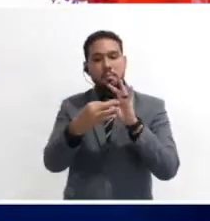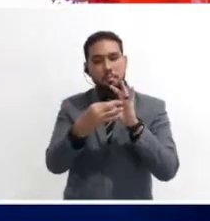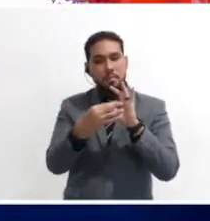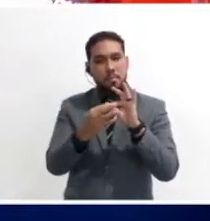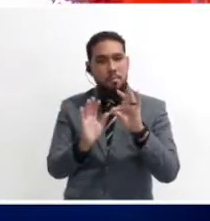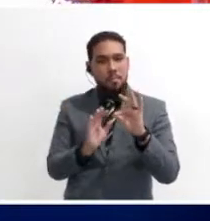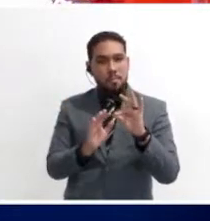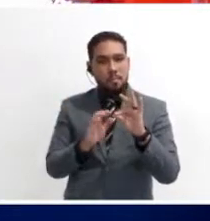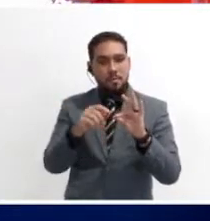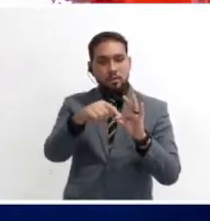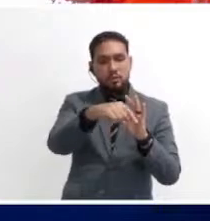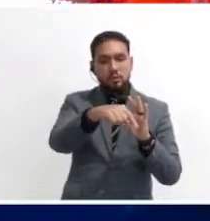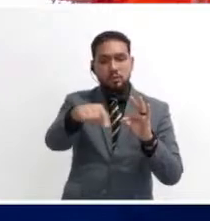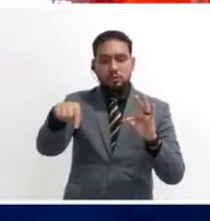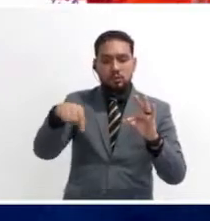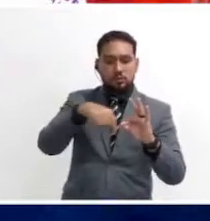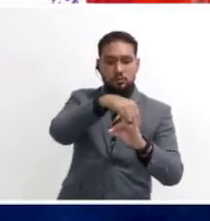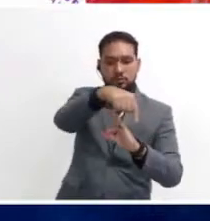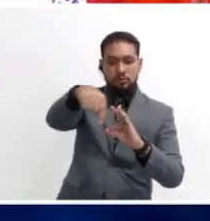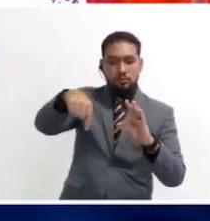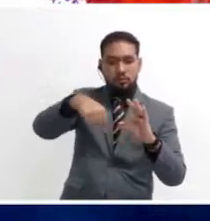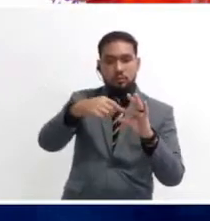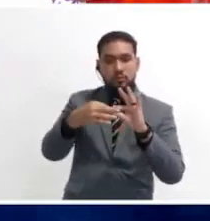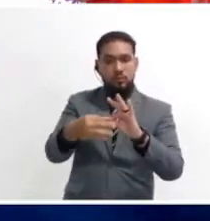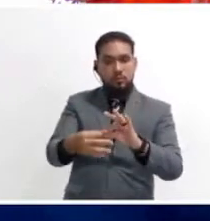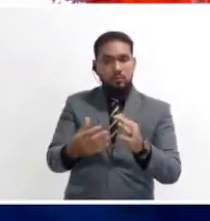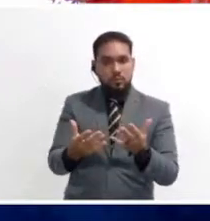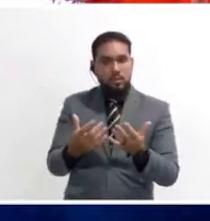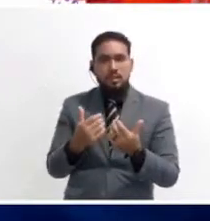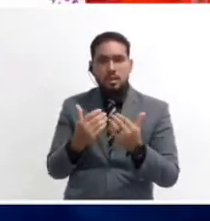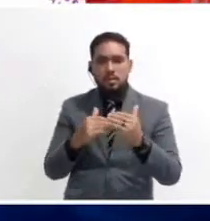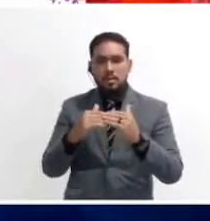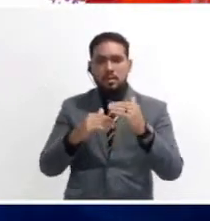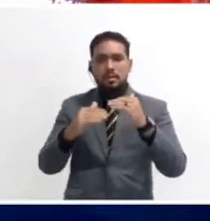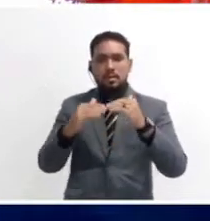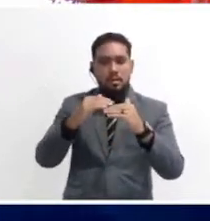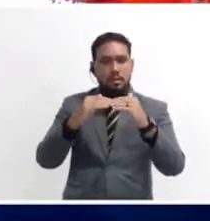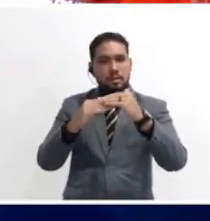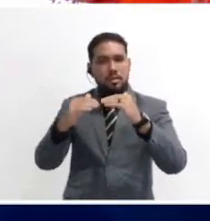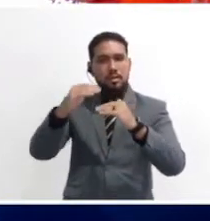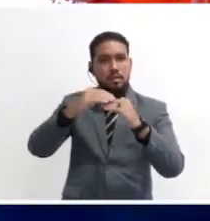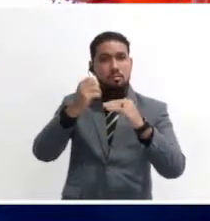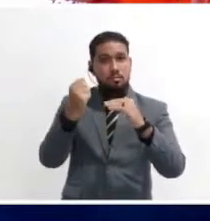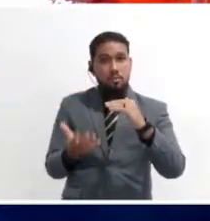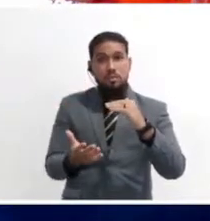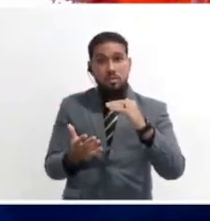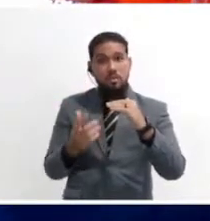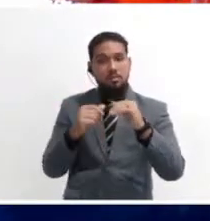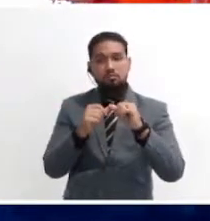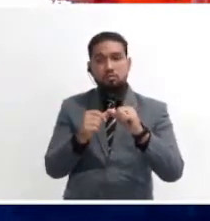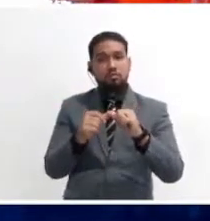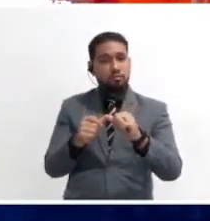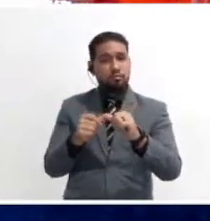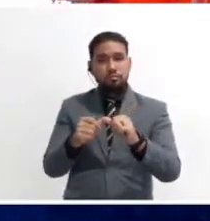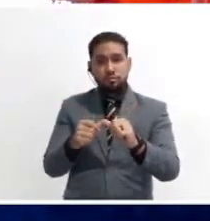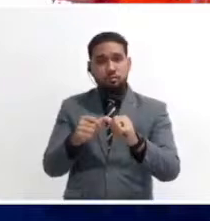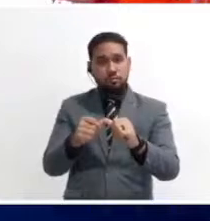And these can be built up in multiple layers. You can kind of continue this process essentially as many times as you